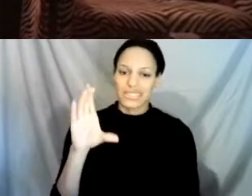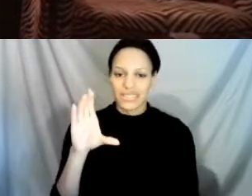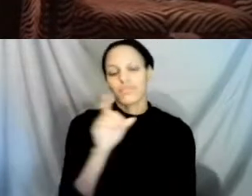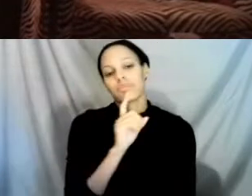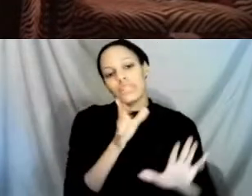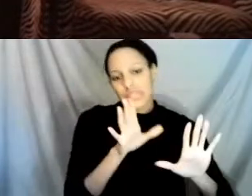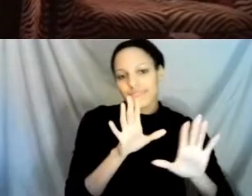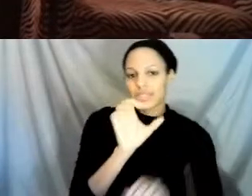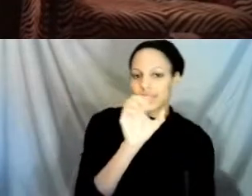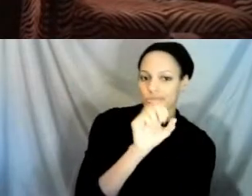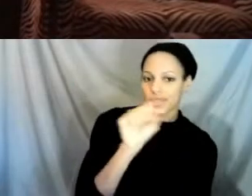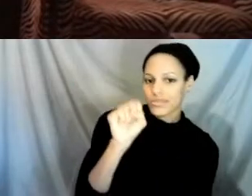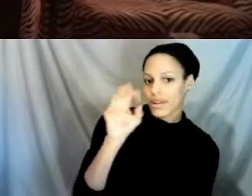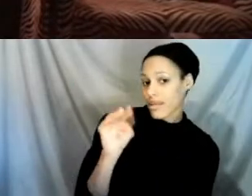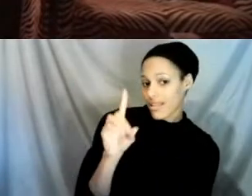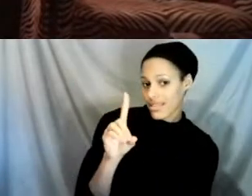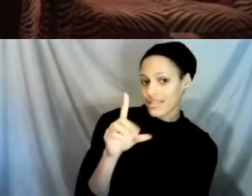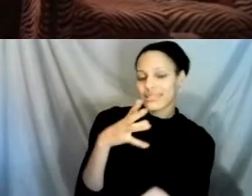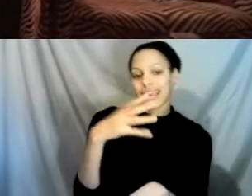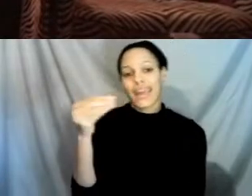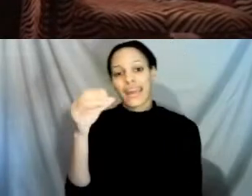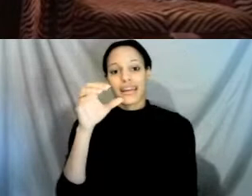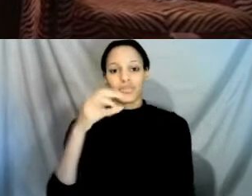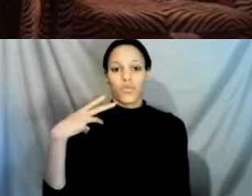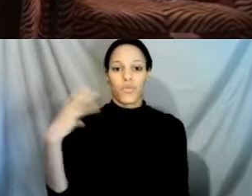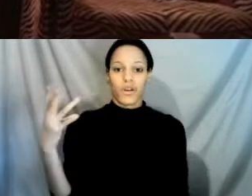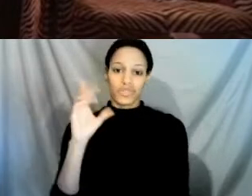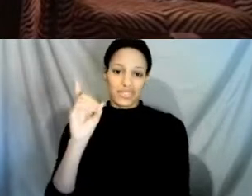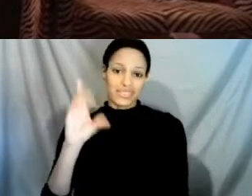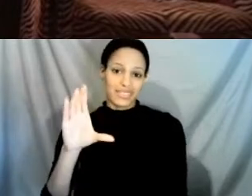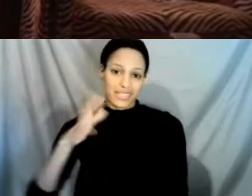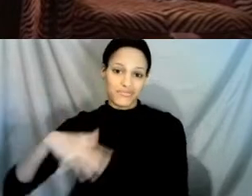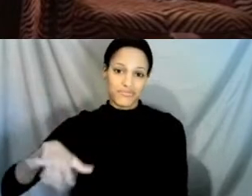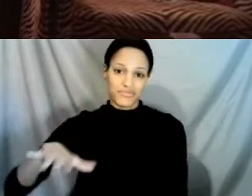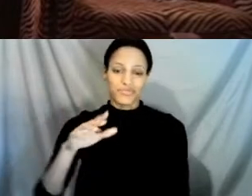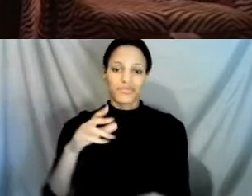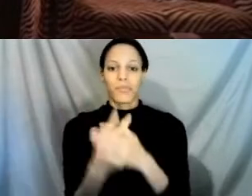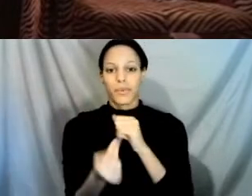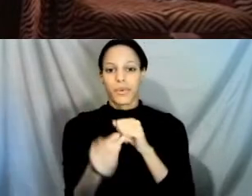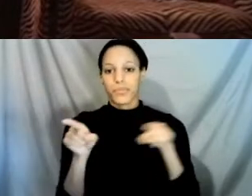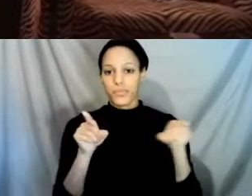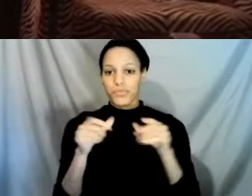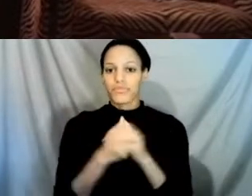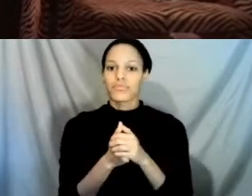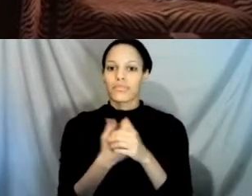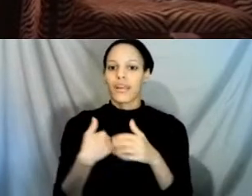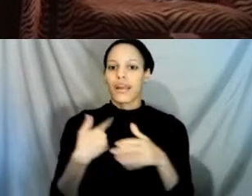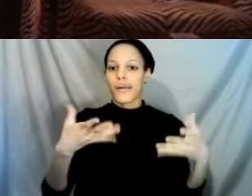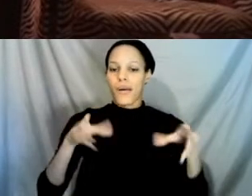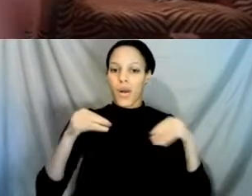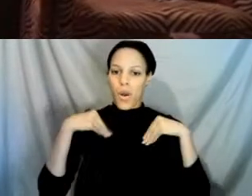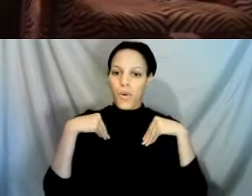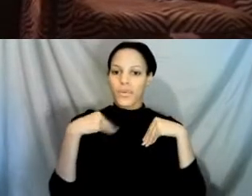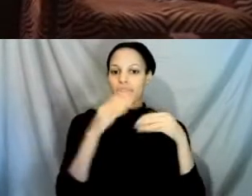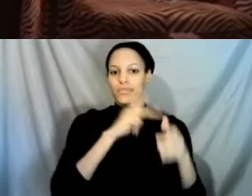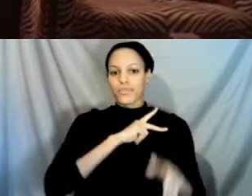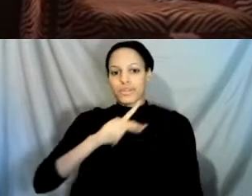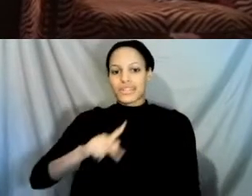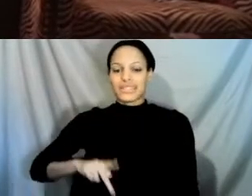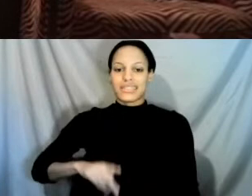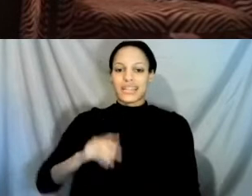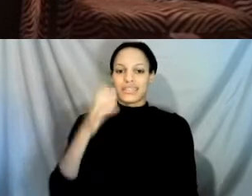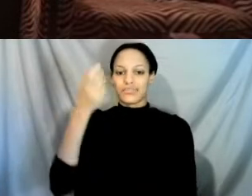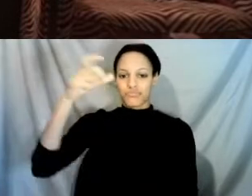Spring, Maryland, and Washington, D.C., and I own the Princess Mhoon Dance Institute. We're celebrating